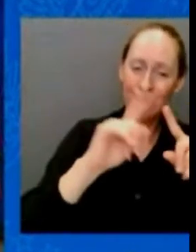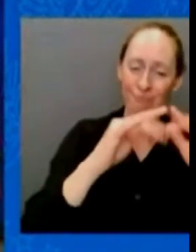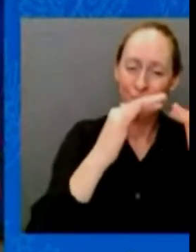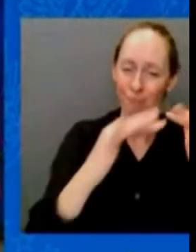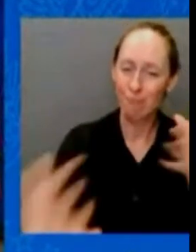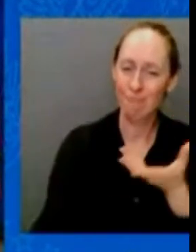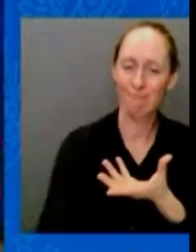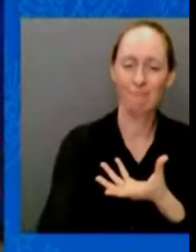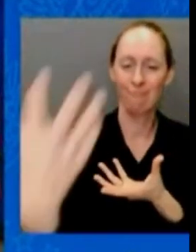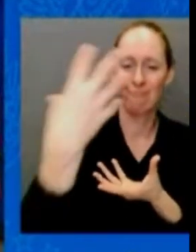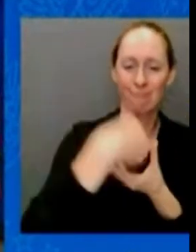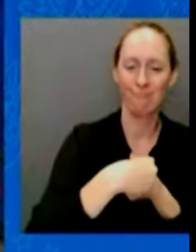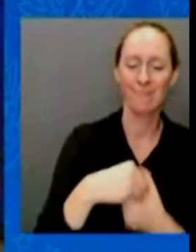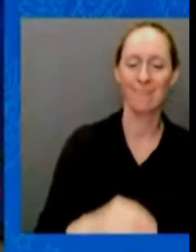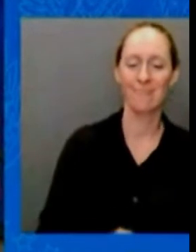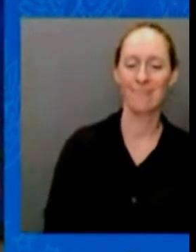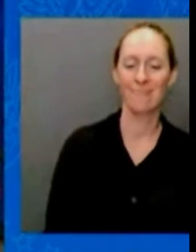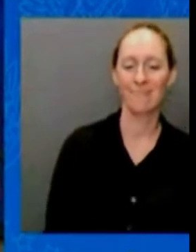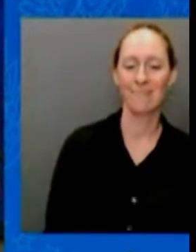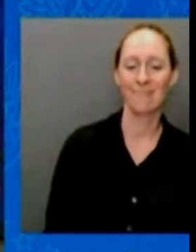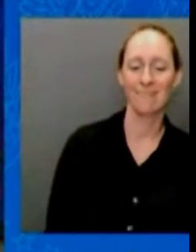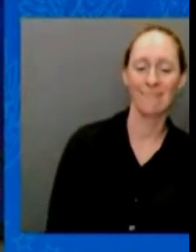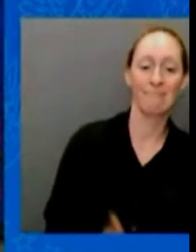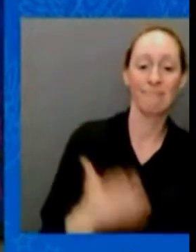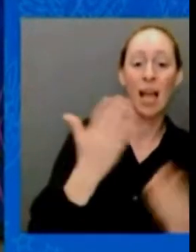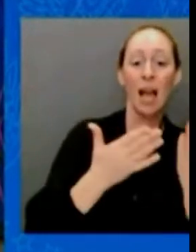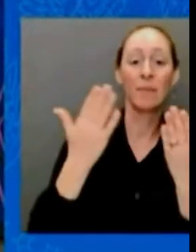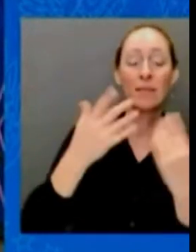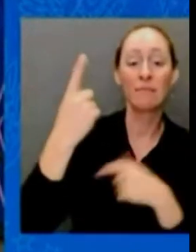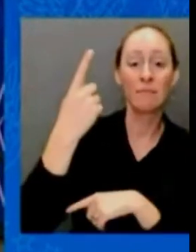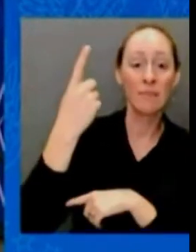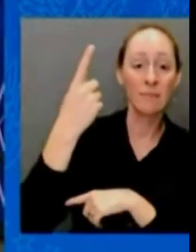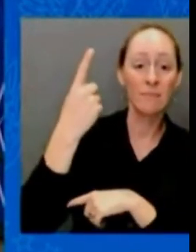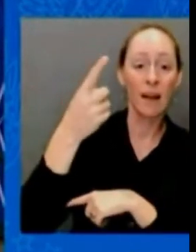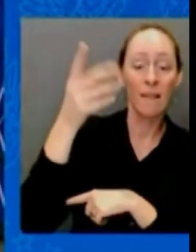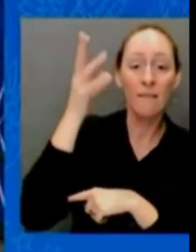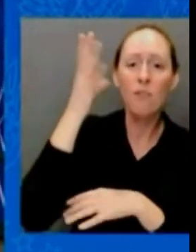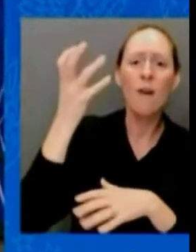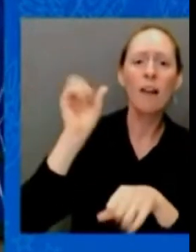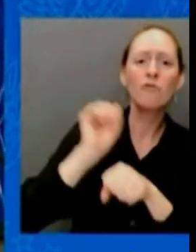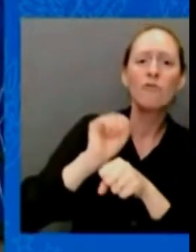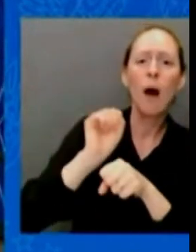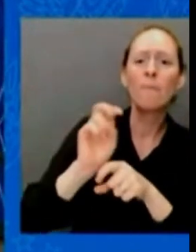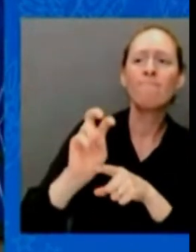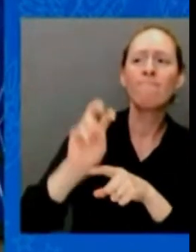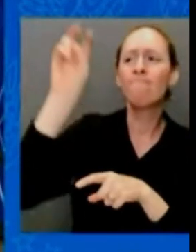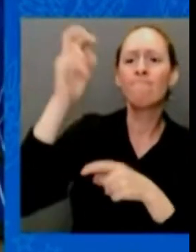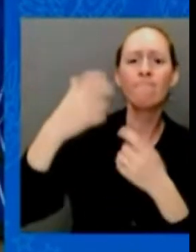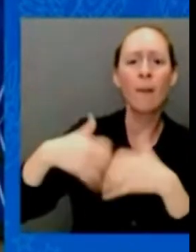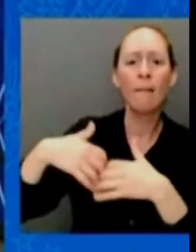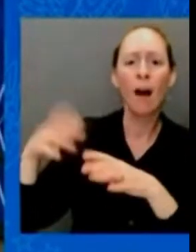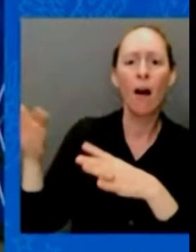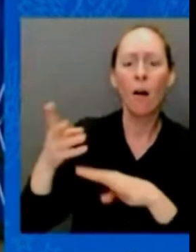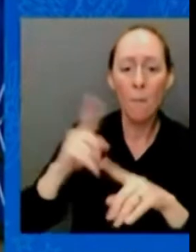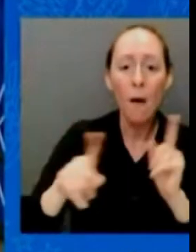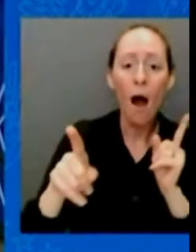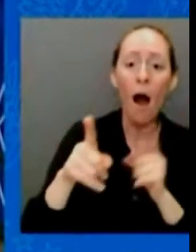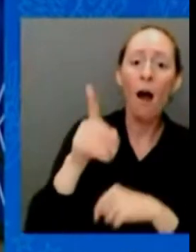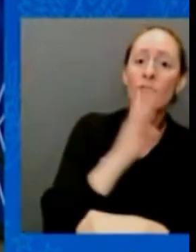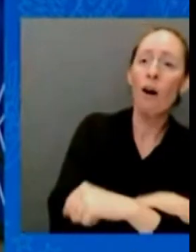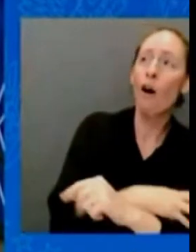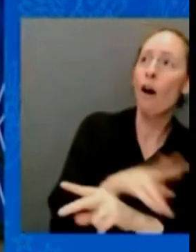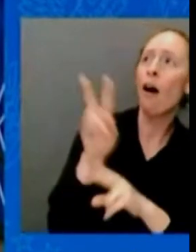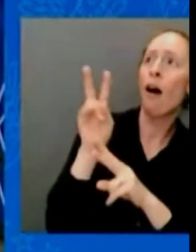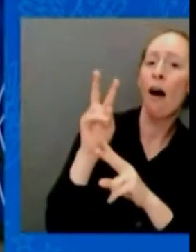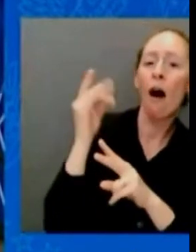in manufacturing to the little girl who dreams of being an engineer, it will give them all the